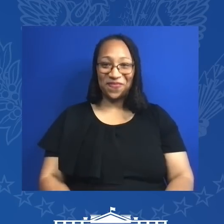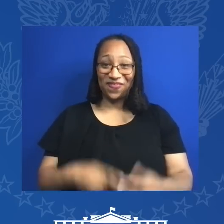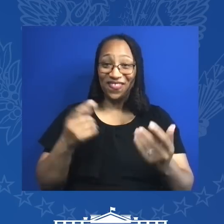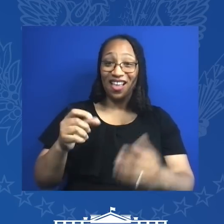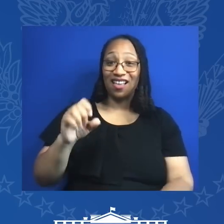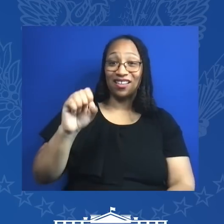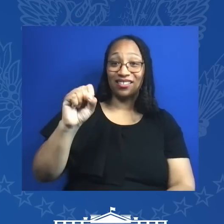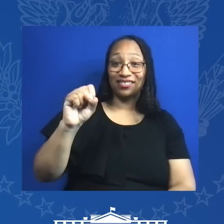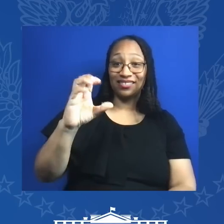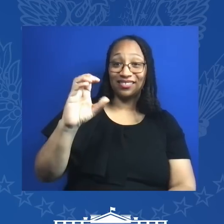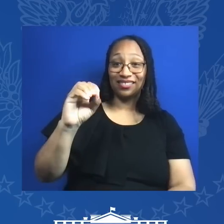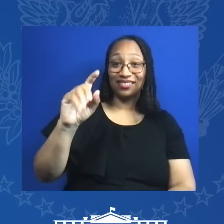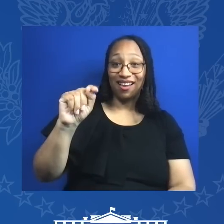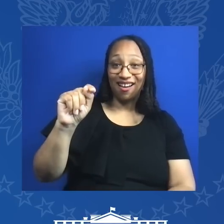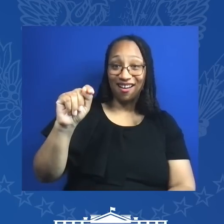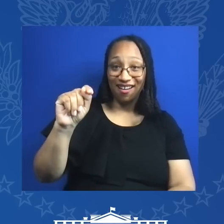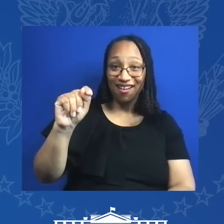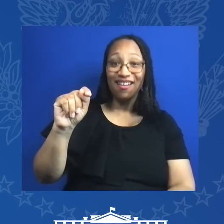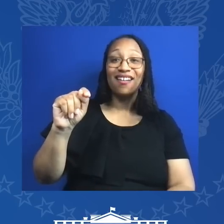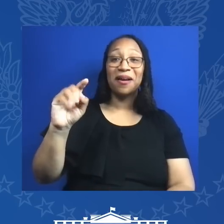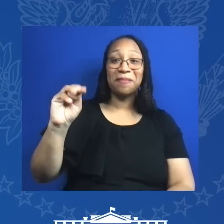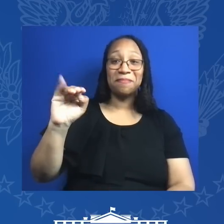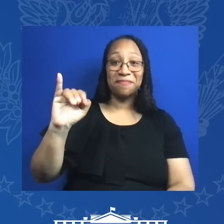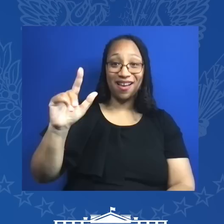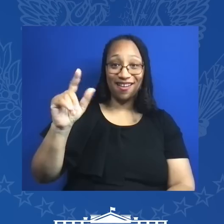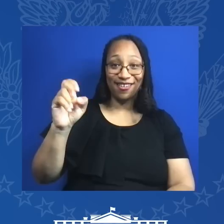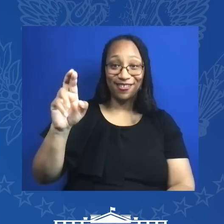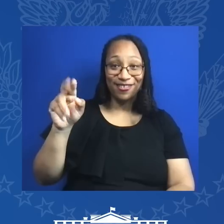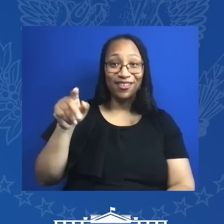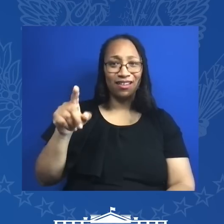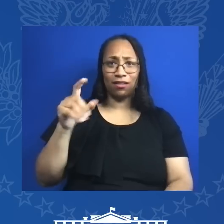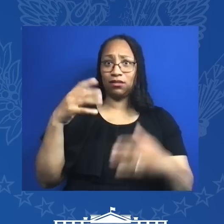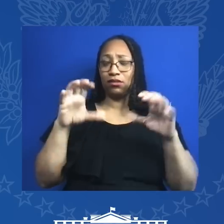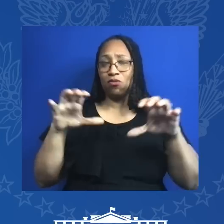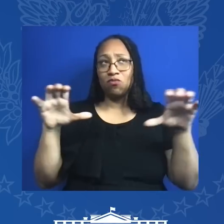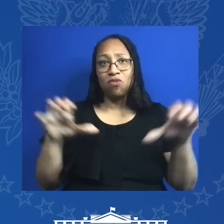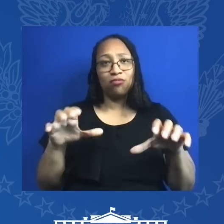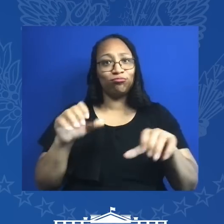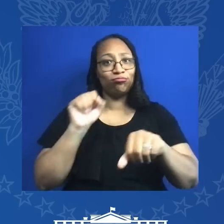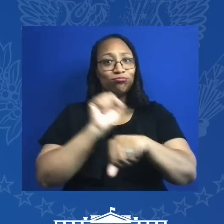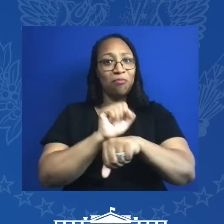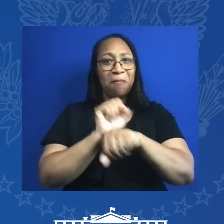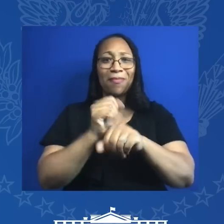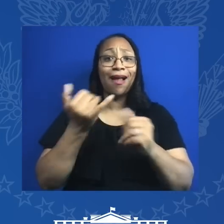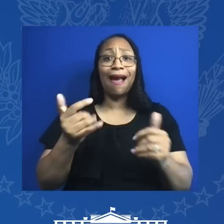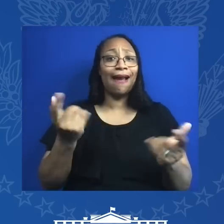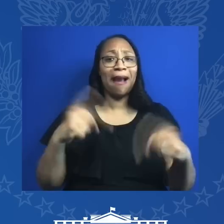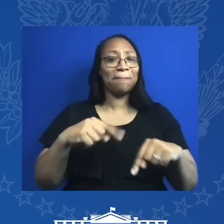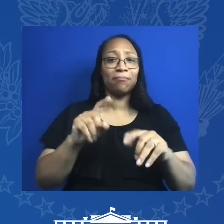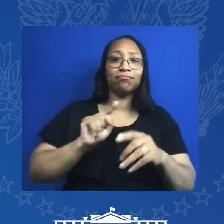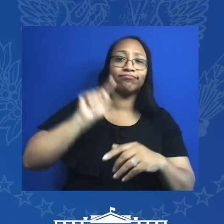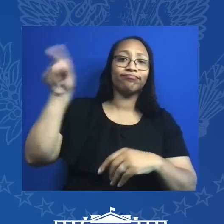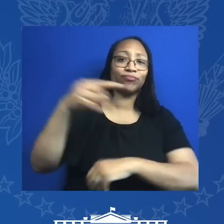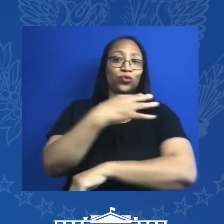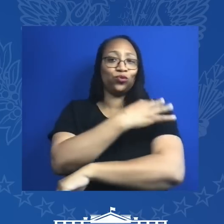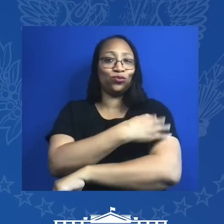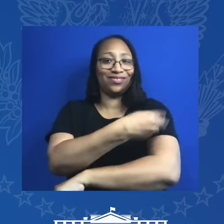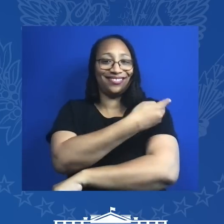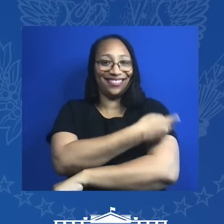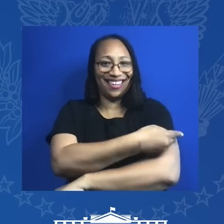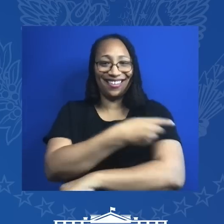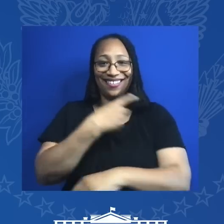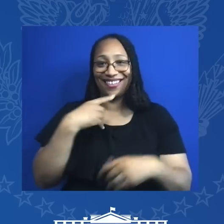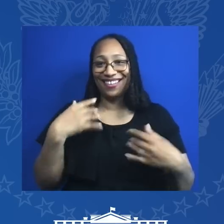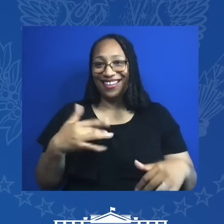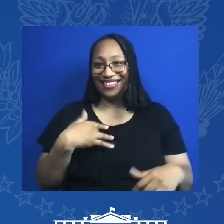And it's wonderful to welcome all of you and over 1,000 Americans from all across the country. We're gathered here today to honor the